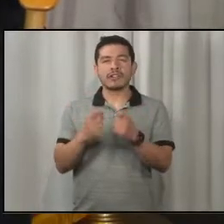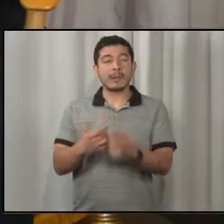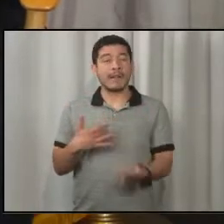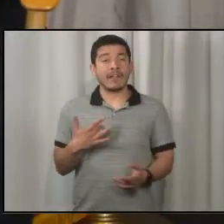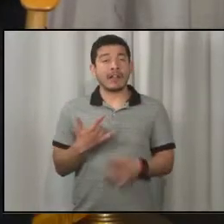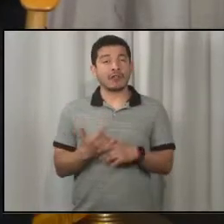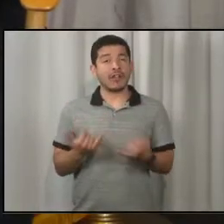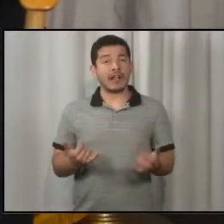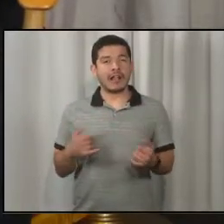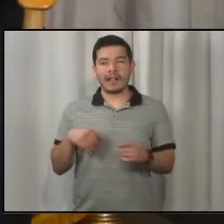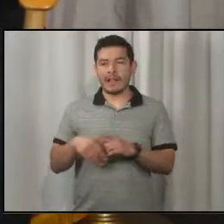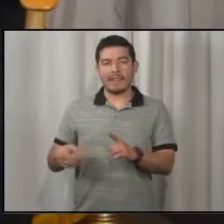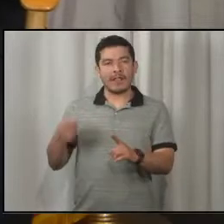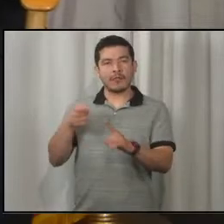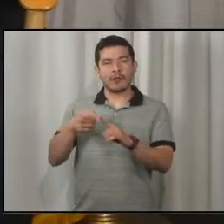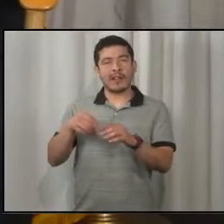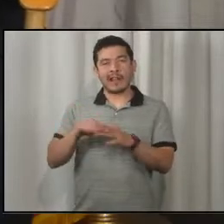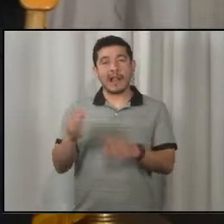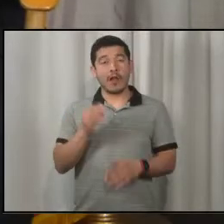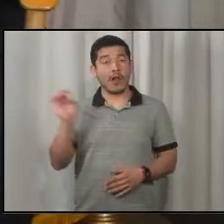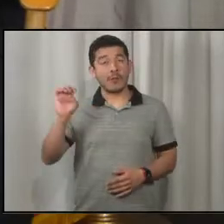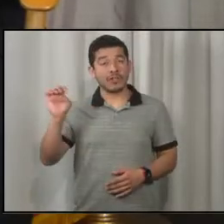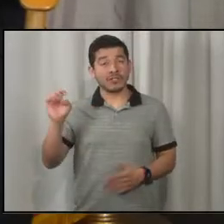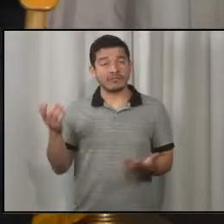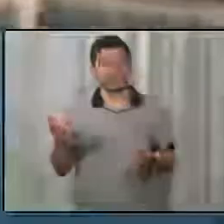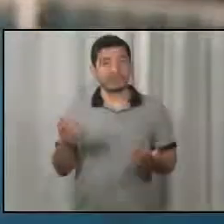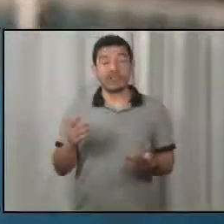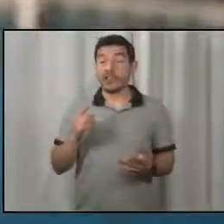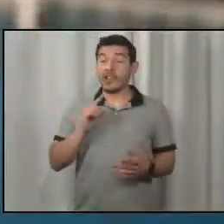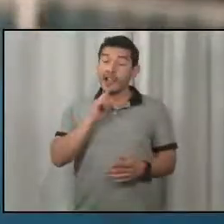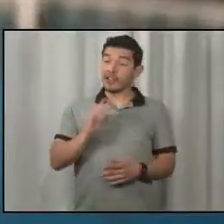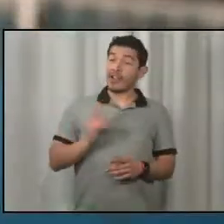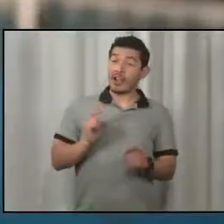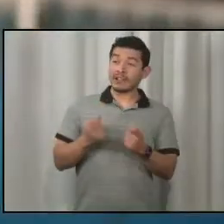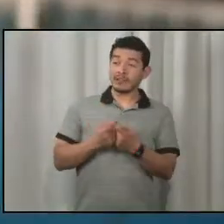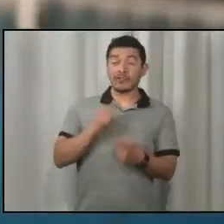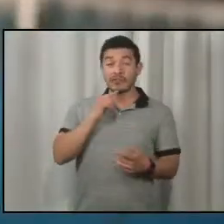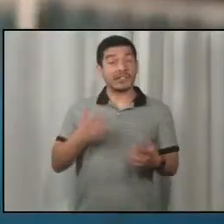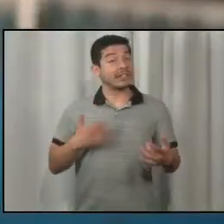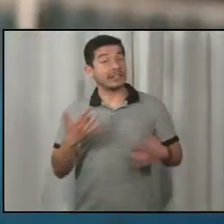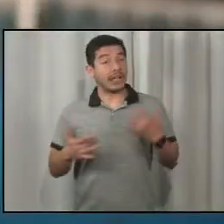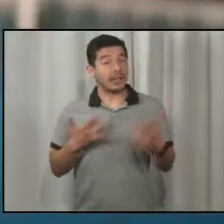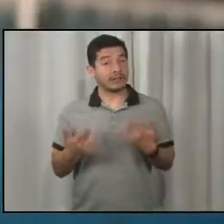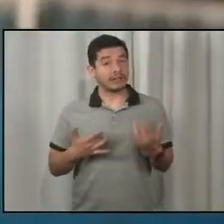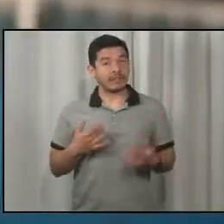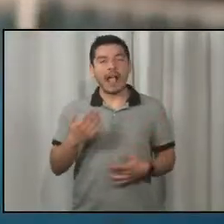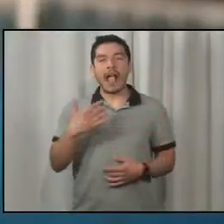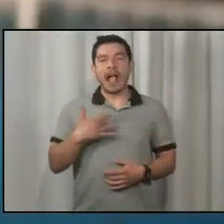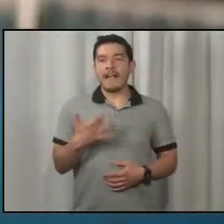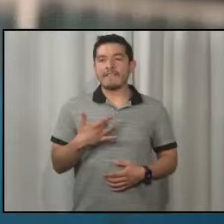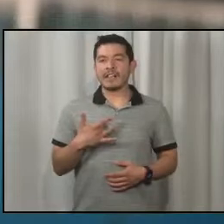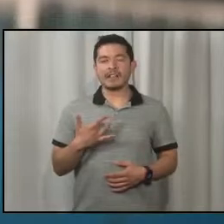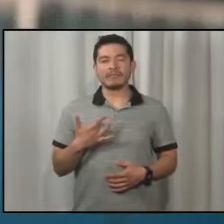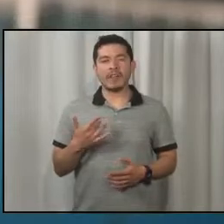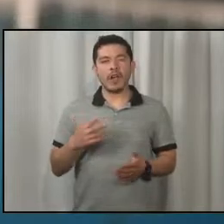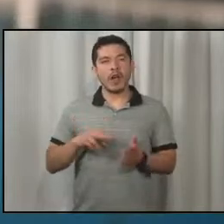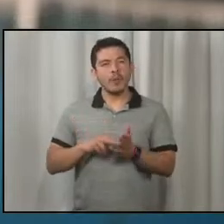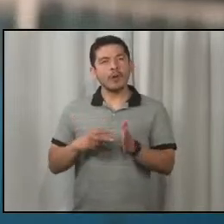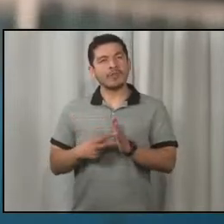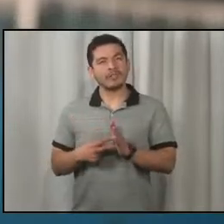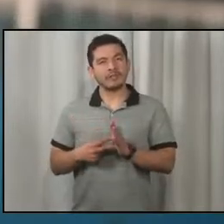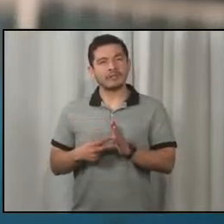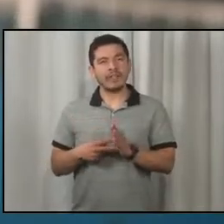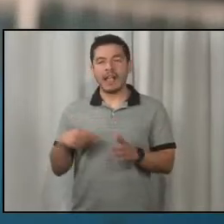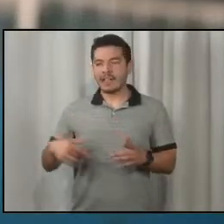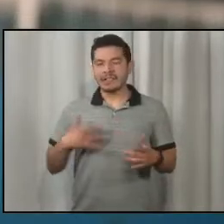at this point in the emergency? They're actually pretty excited. So you feel a sense of purpose. People are excited because this